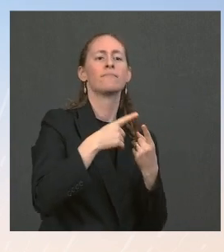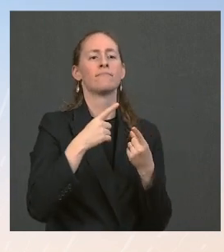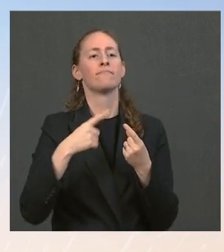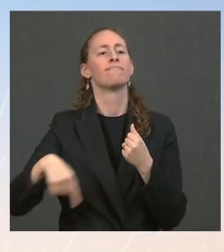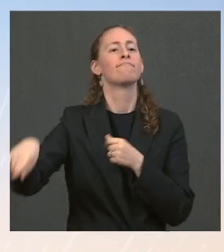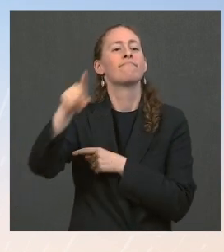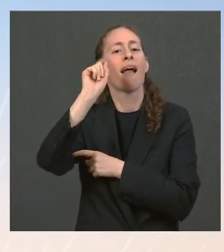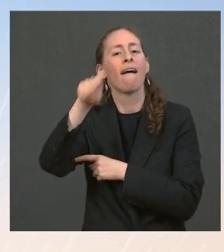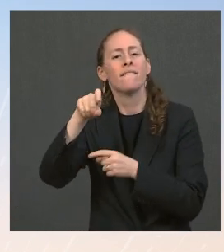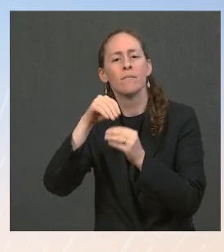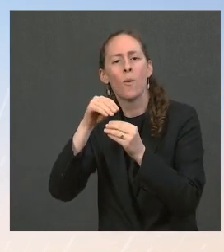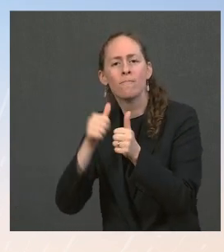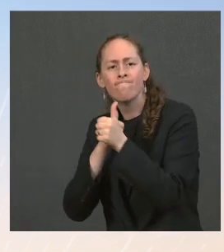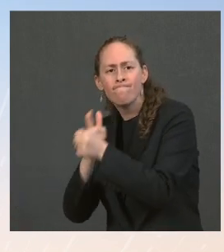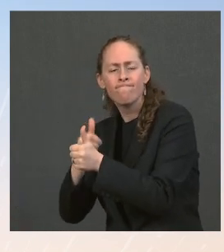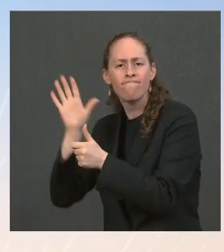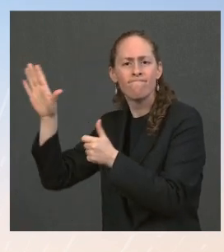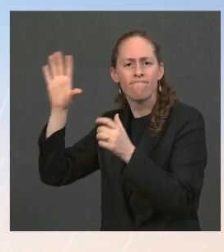That's what you're seeing happen today.